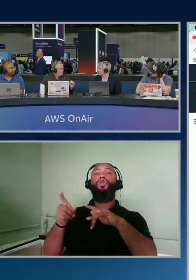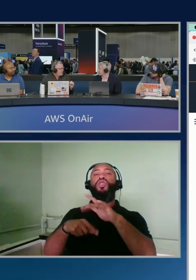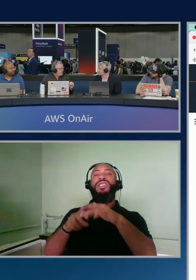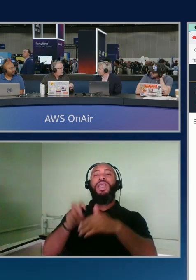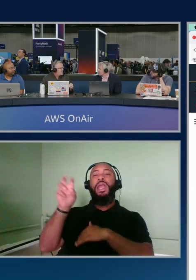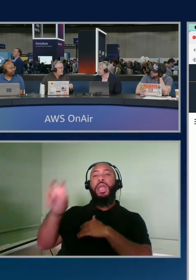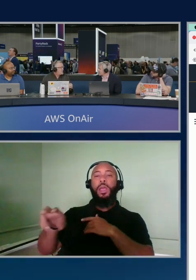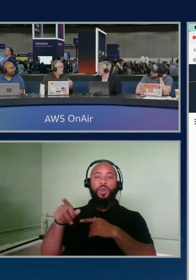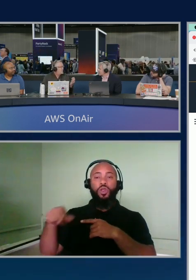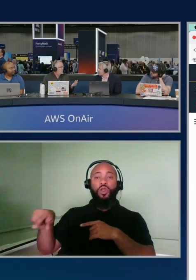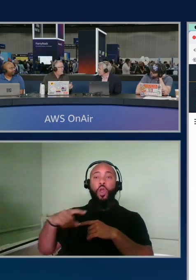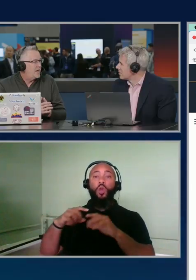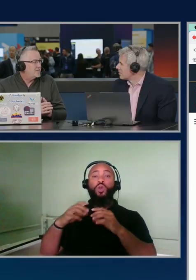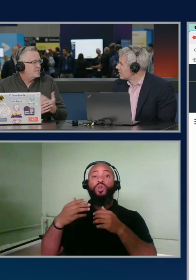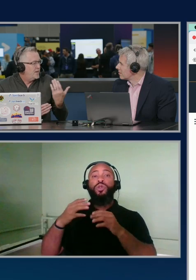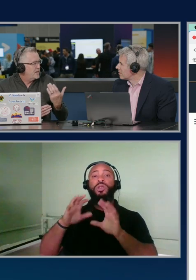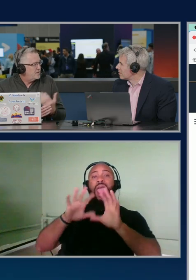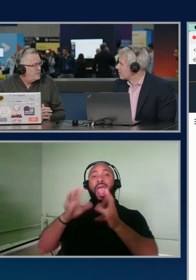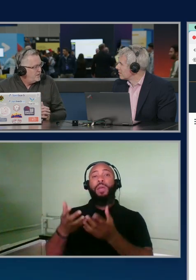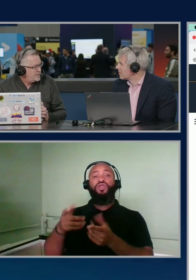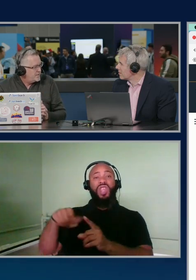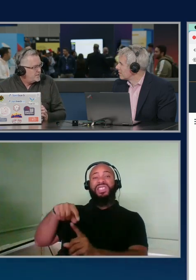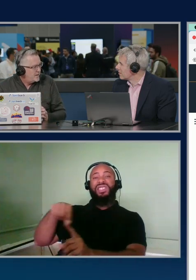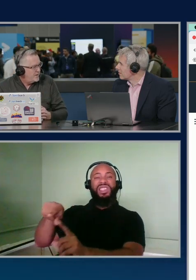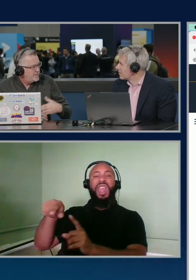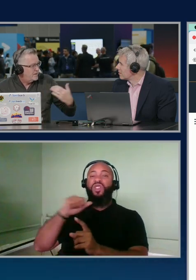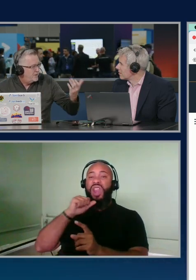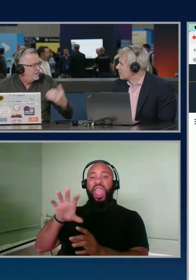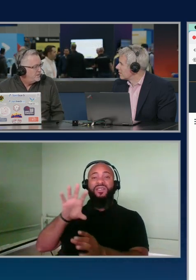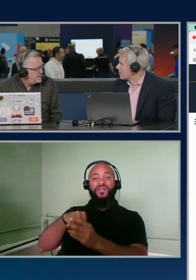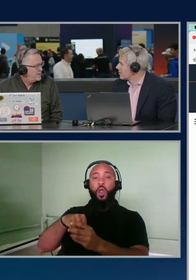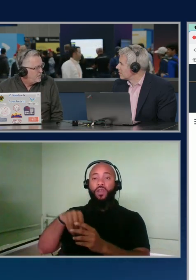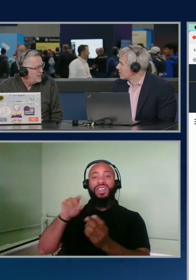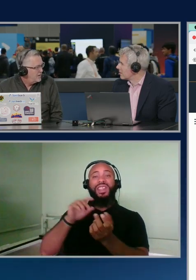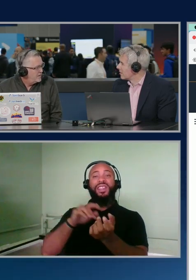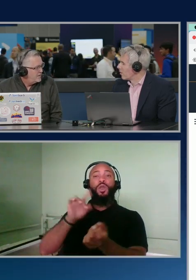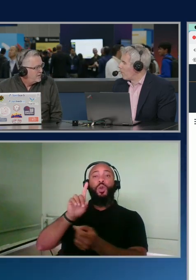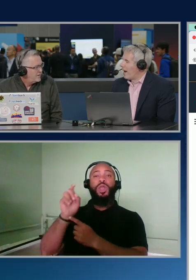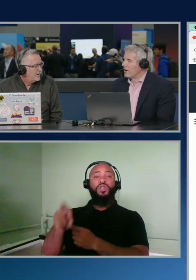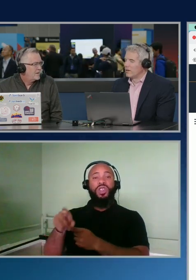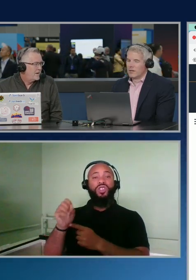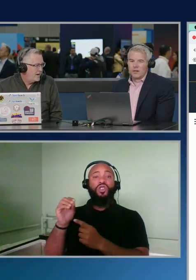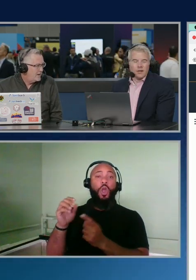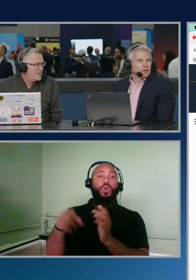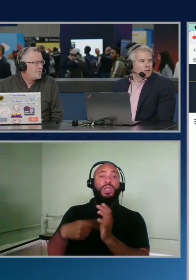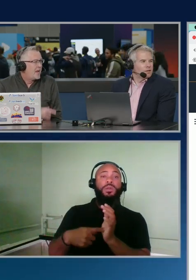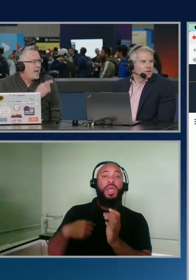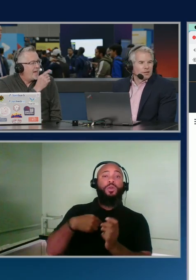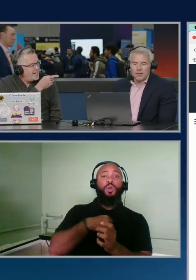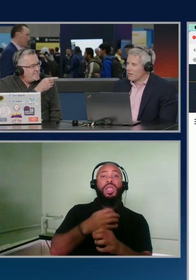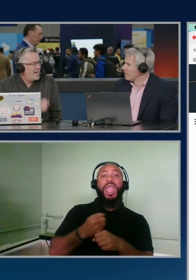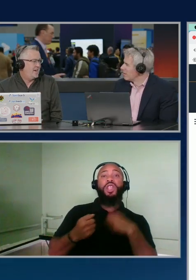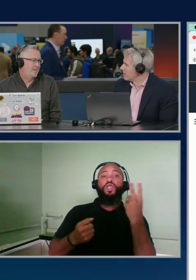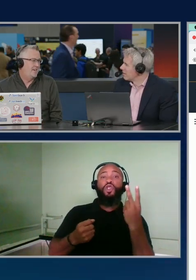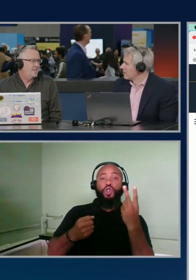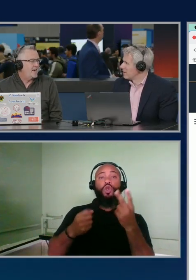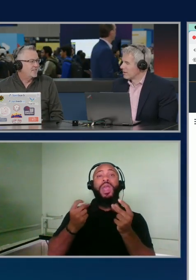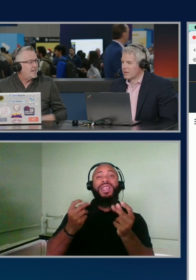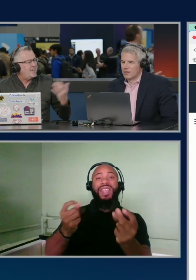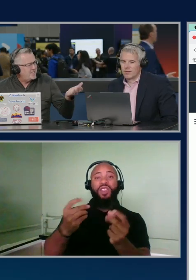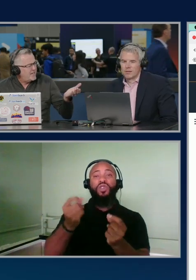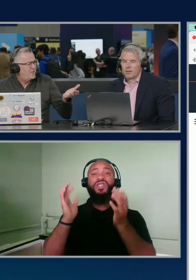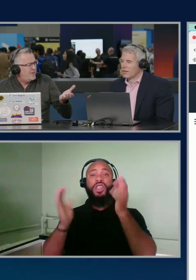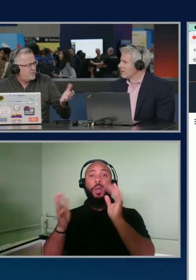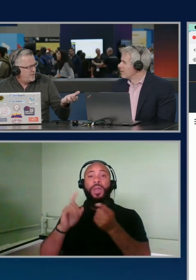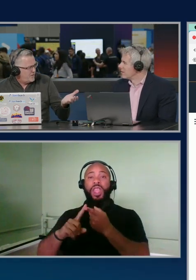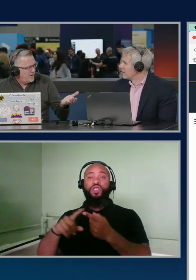involved in the query. Oh, interesting. So in some cases, we get 2x acceleration compared to an Athena query. It's like an exclude, sounds like. Exactly. Yeah. Exactly.